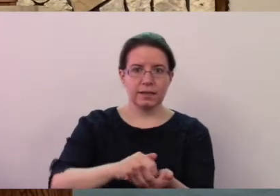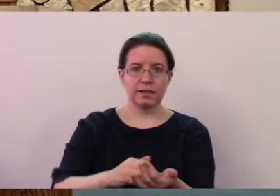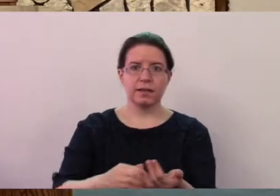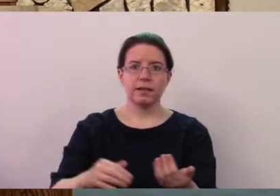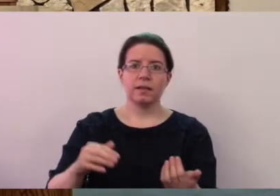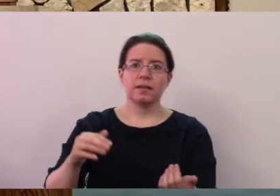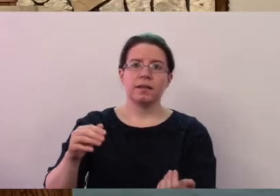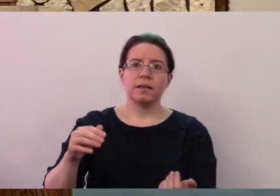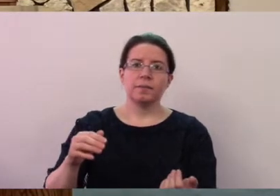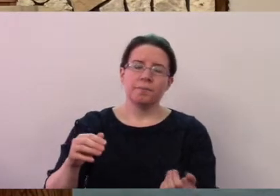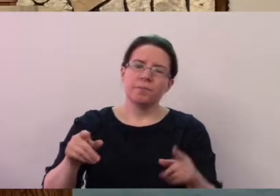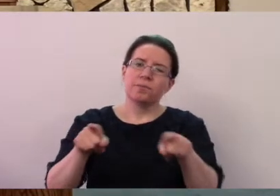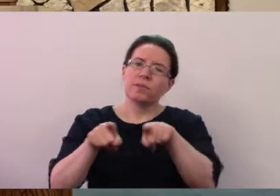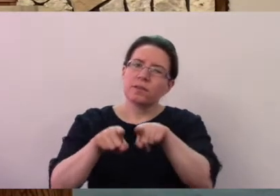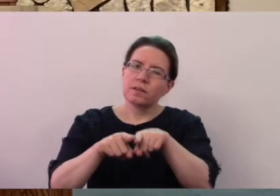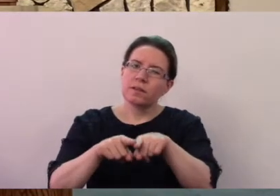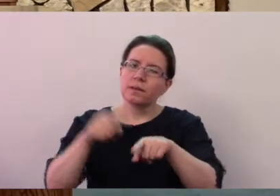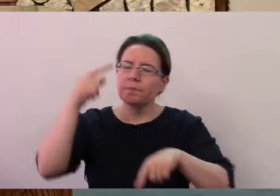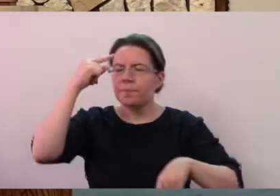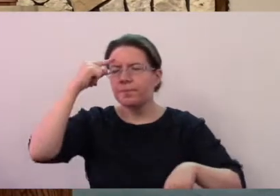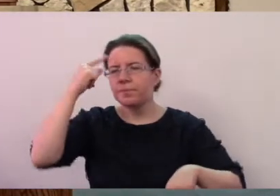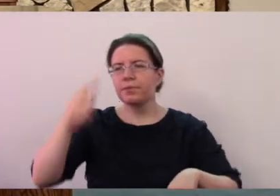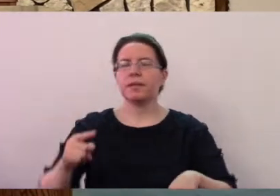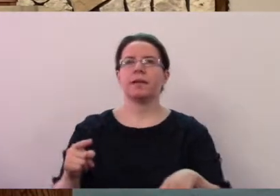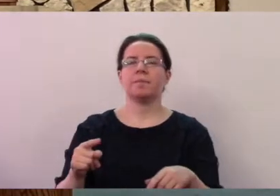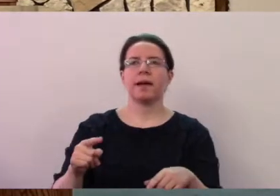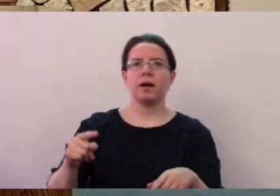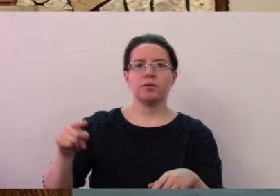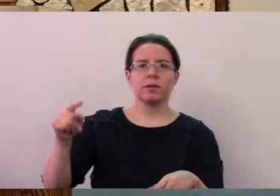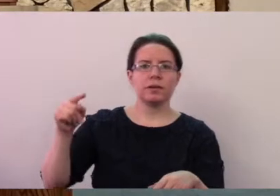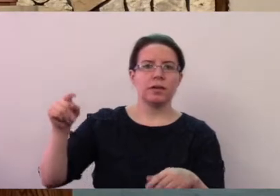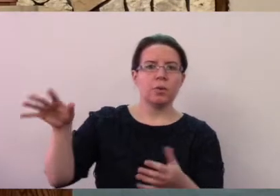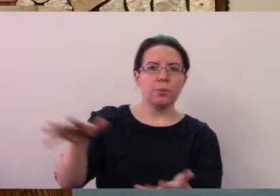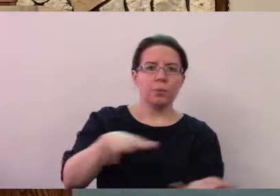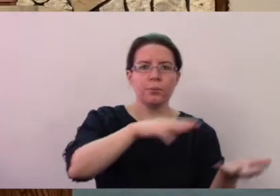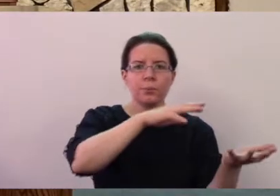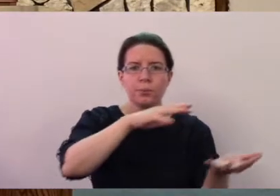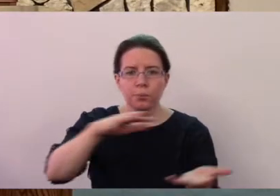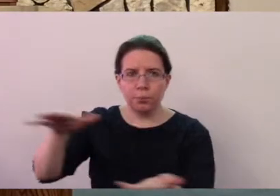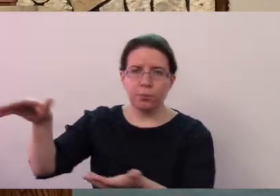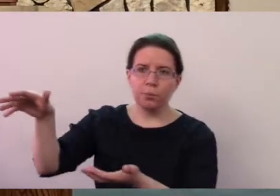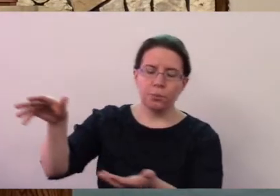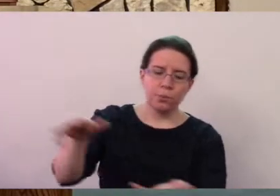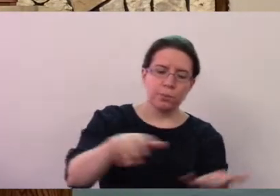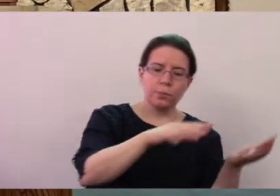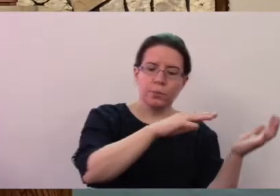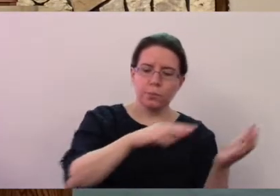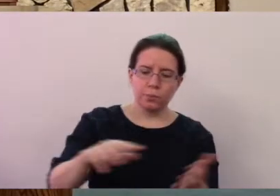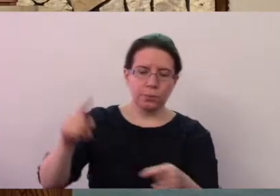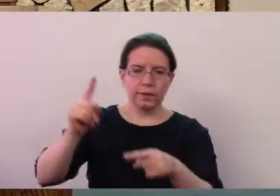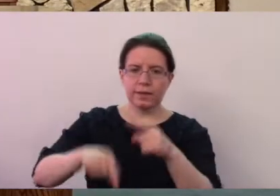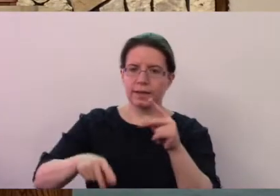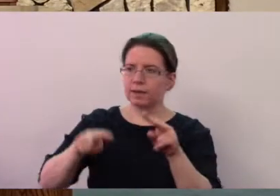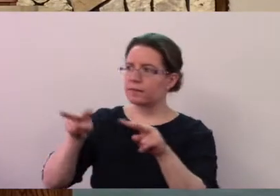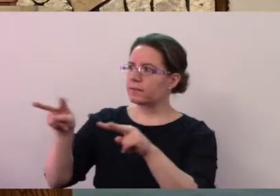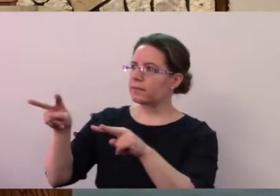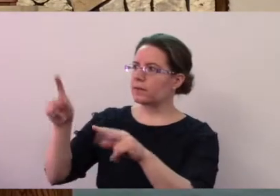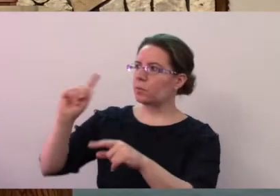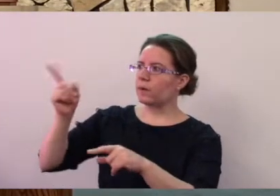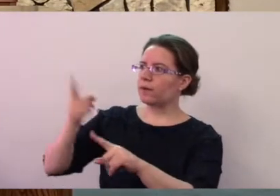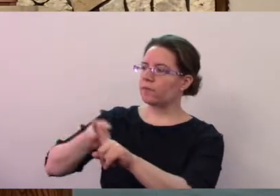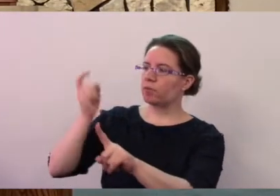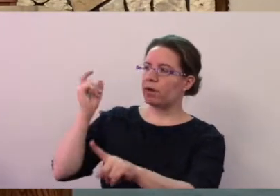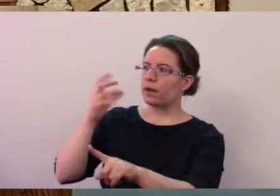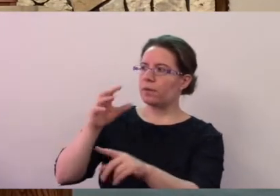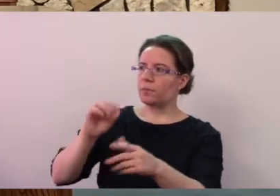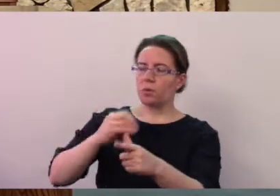listeth, and thou hearest the sound thereof, but canst not tell whence it cometh and whither it goeth. So is everyone that is born